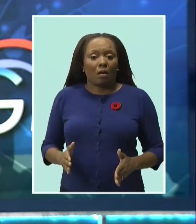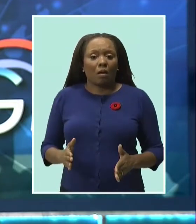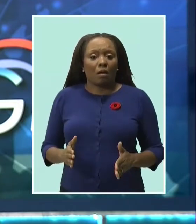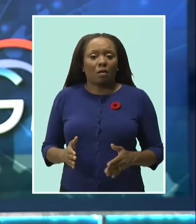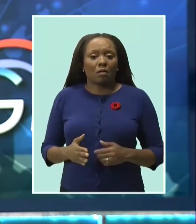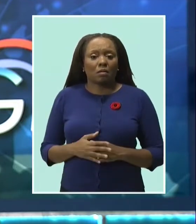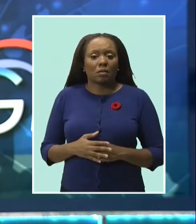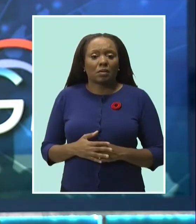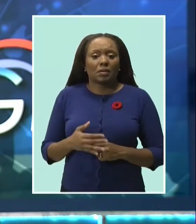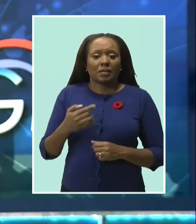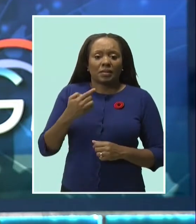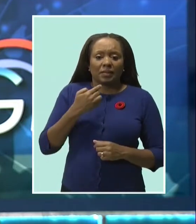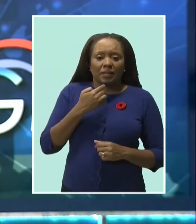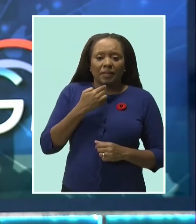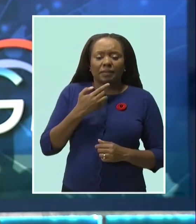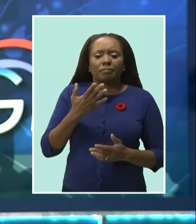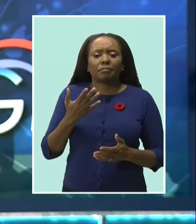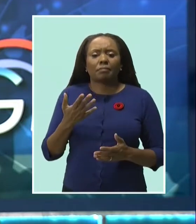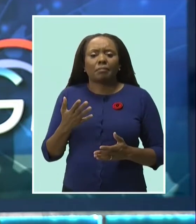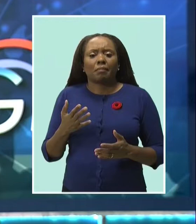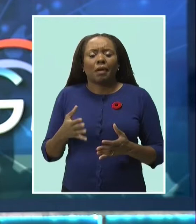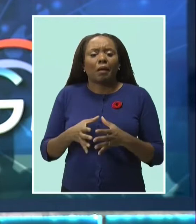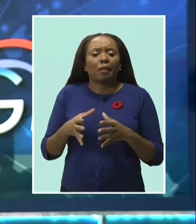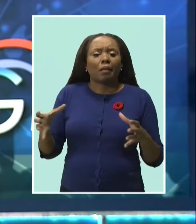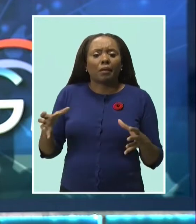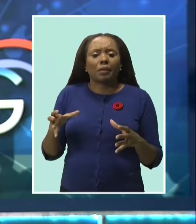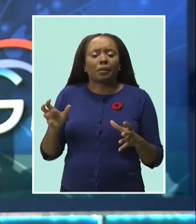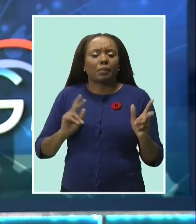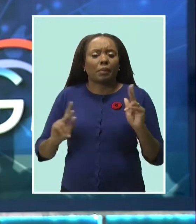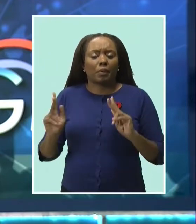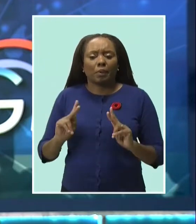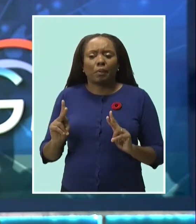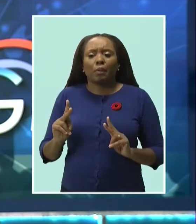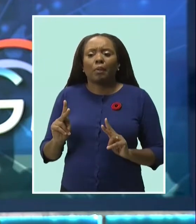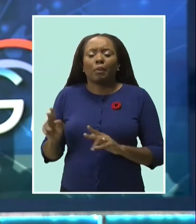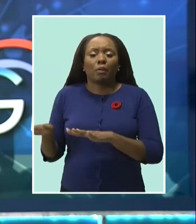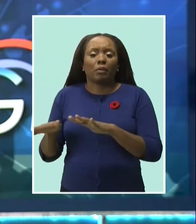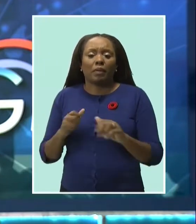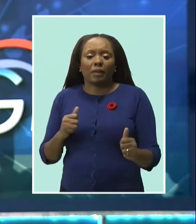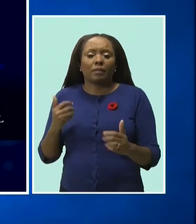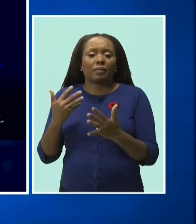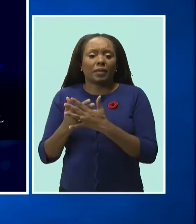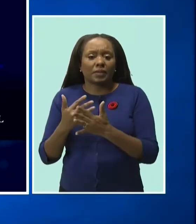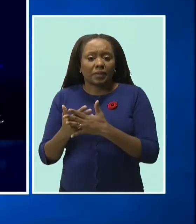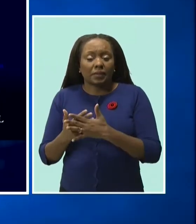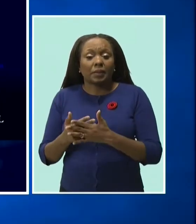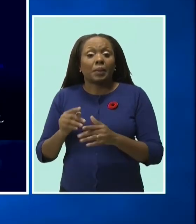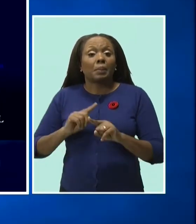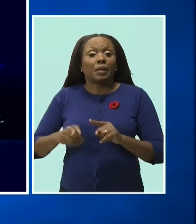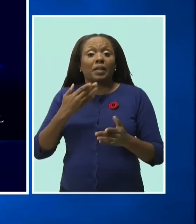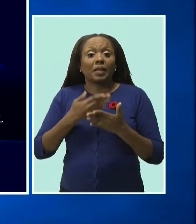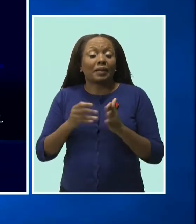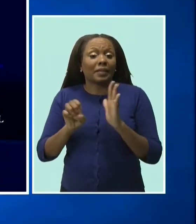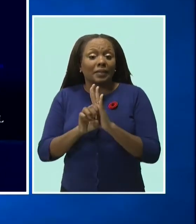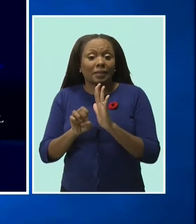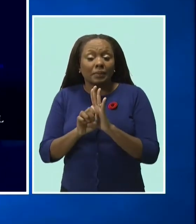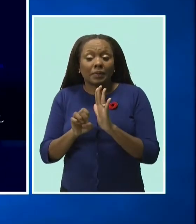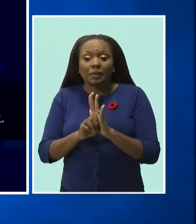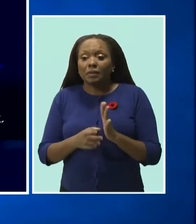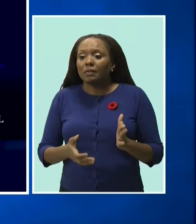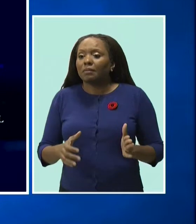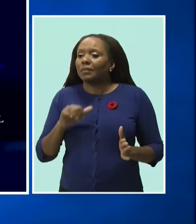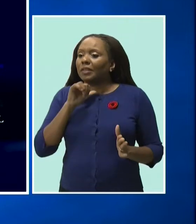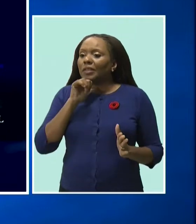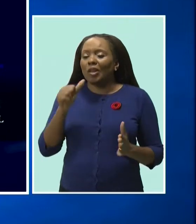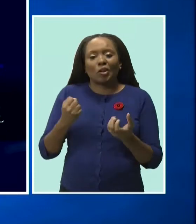Planning Unit, notes the absence of support systems ex-inmates lapse. There are men that you will see within a week, they're back coming through